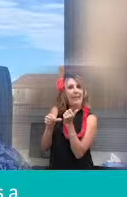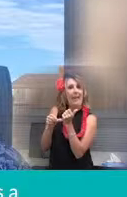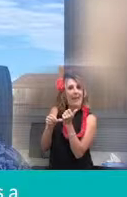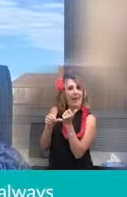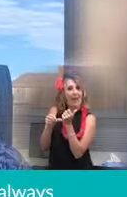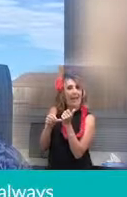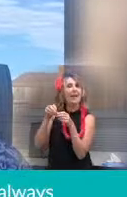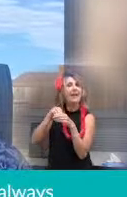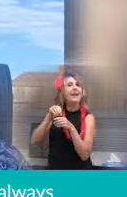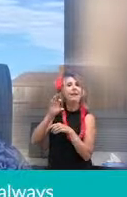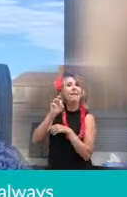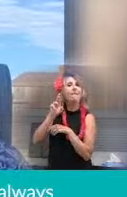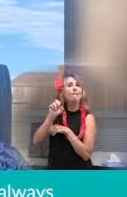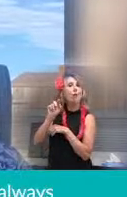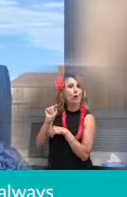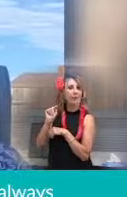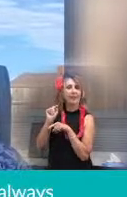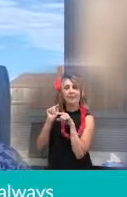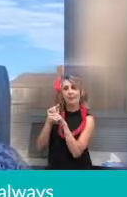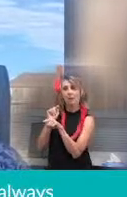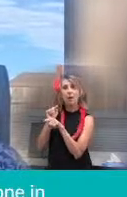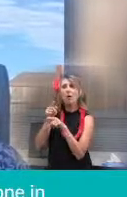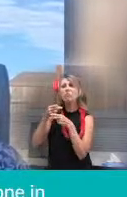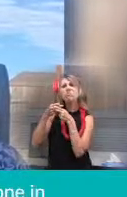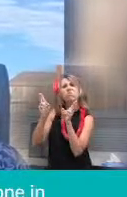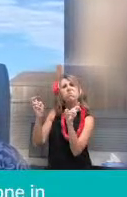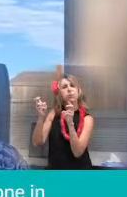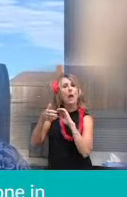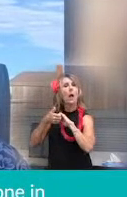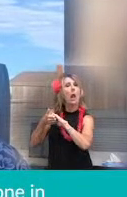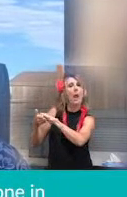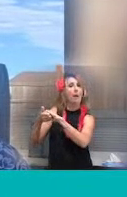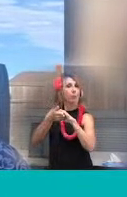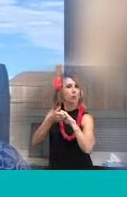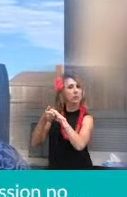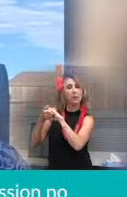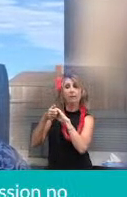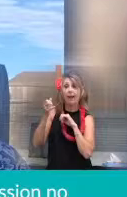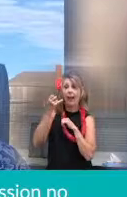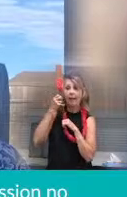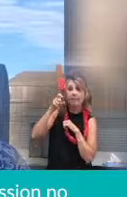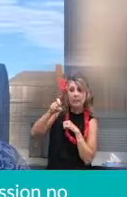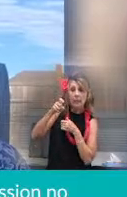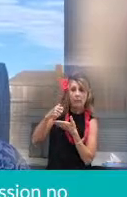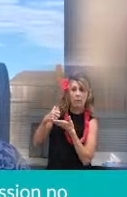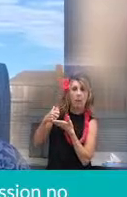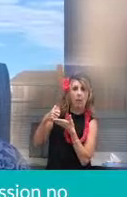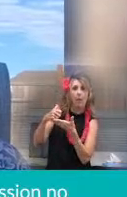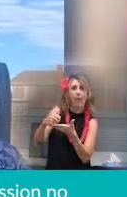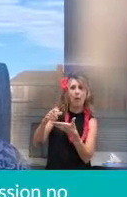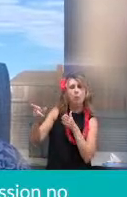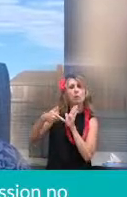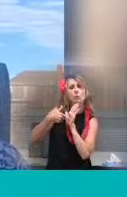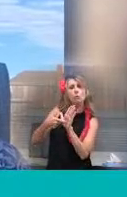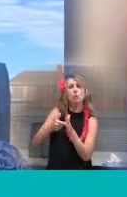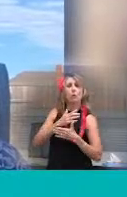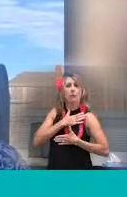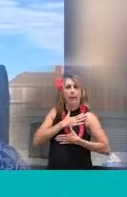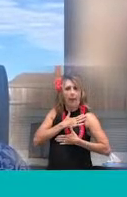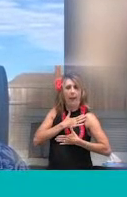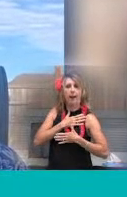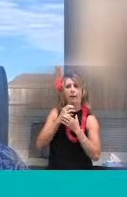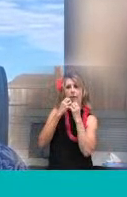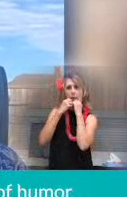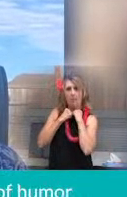be described as a collaborative contributor. She is always willing to lend a hand to someone in need and does so with care and compassion. No matter